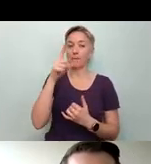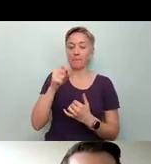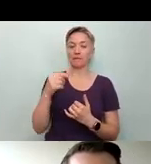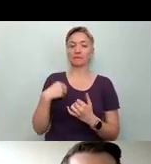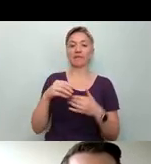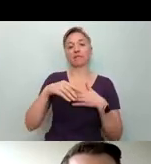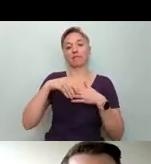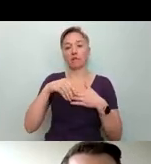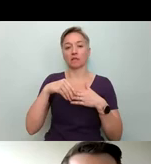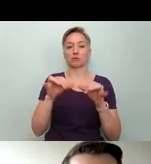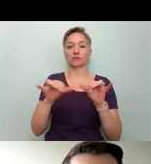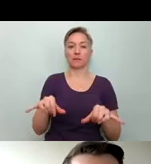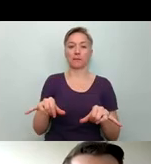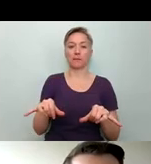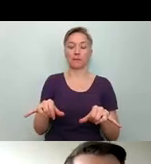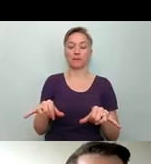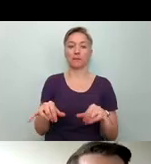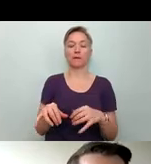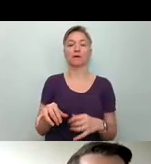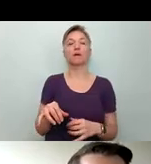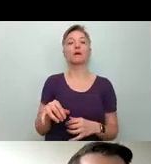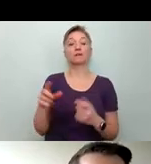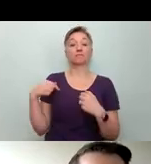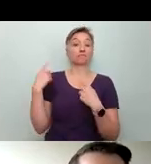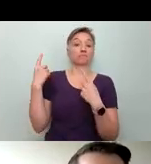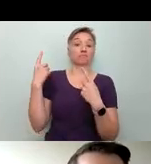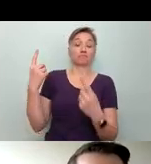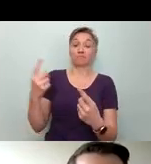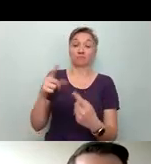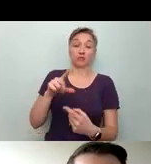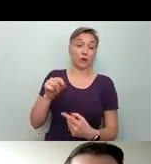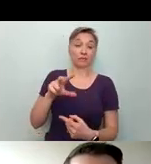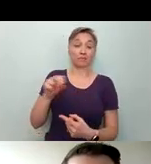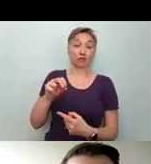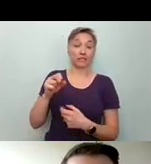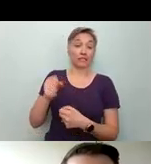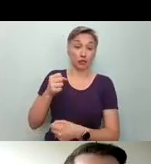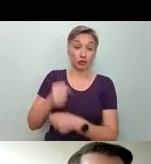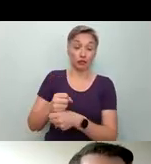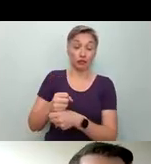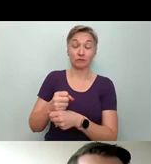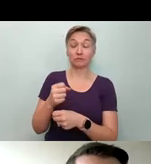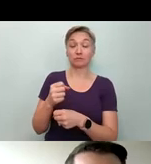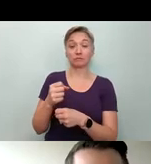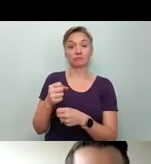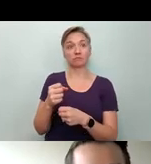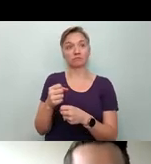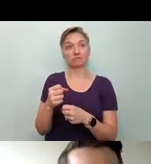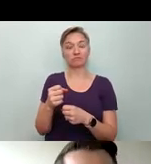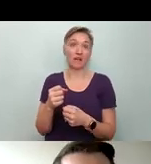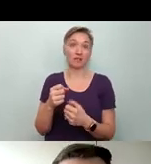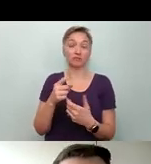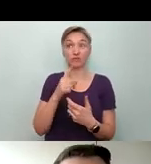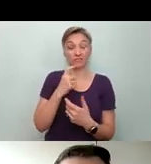think we've kind of seen over the last several, decades, the last several years, frankly,